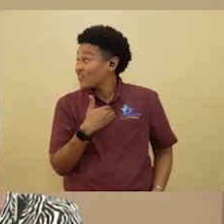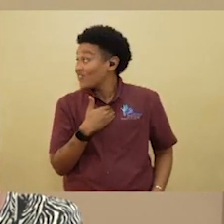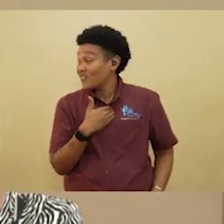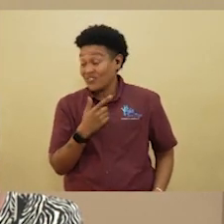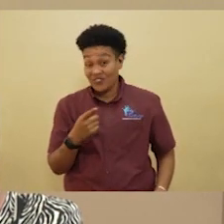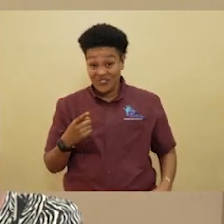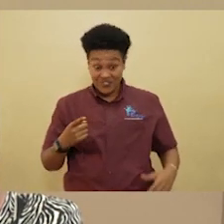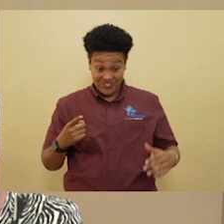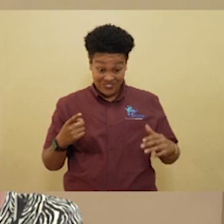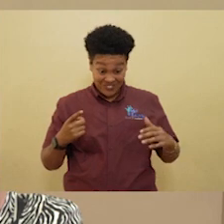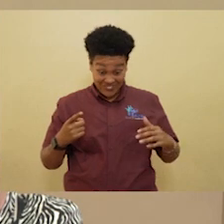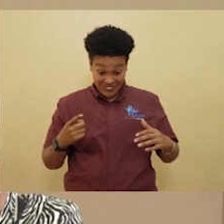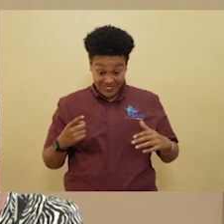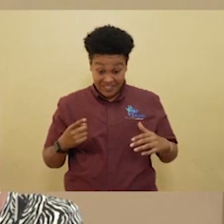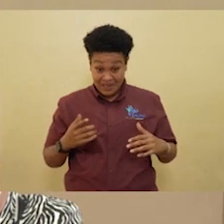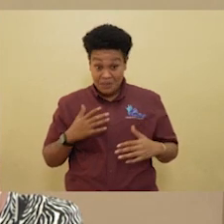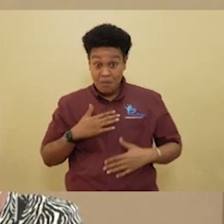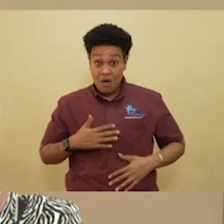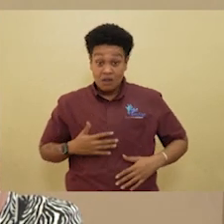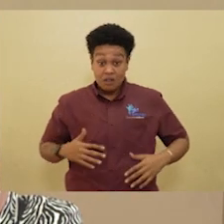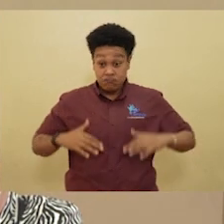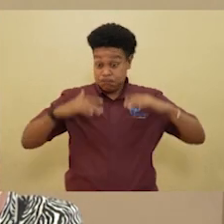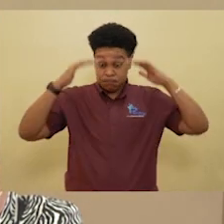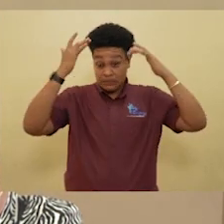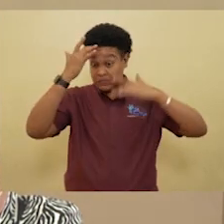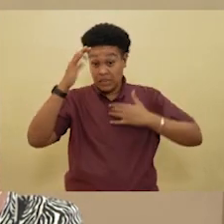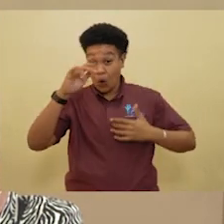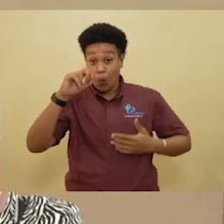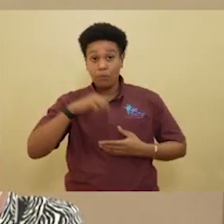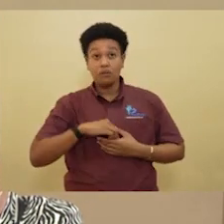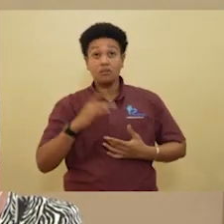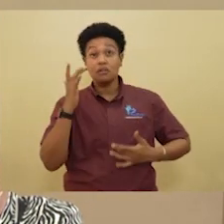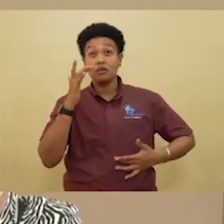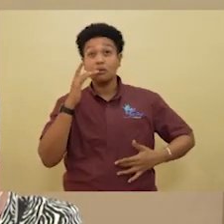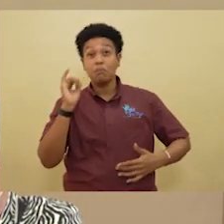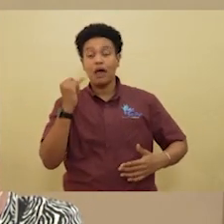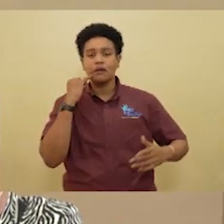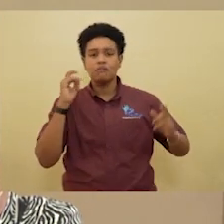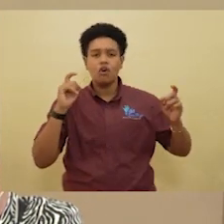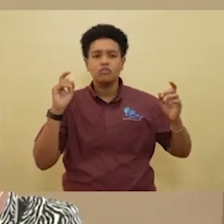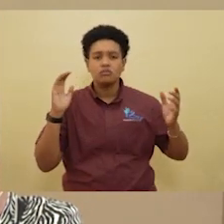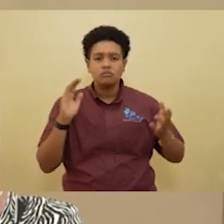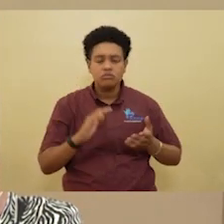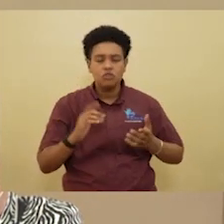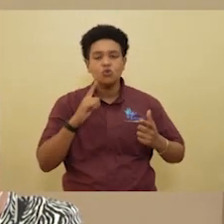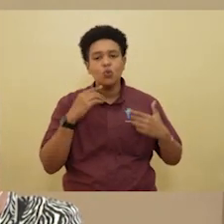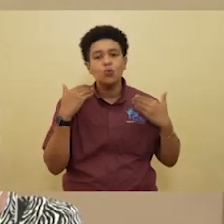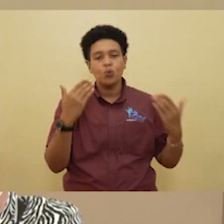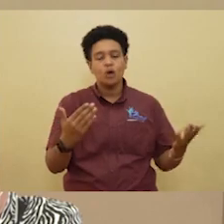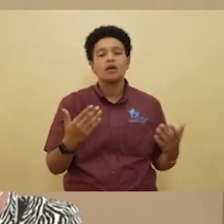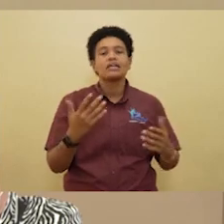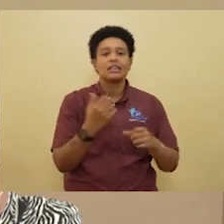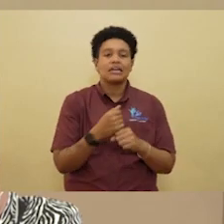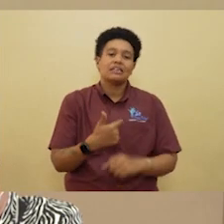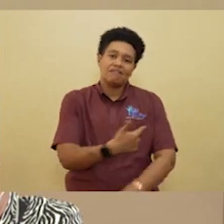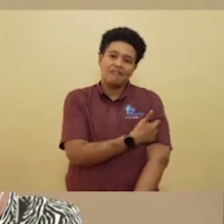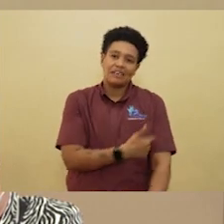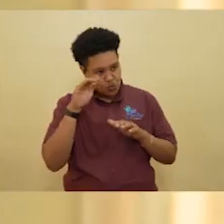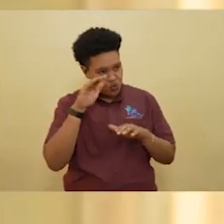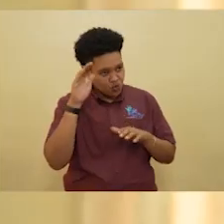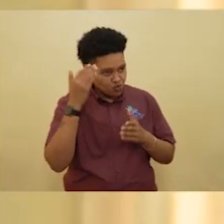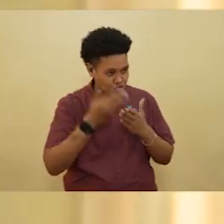of their lupus, as soon as it is controlled, is reasonably controlled, they should get the vaccine.